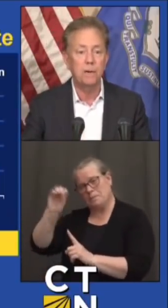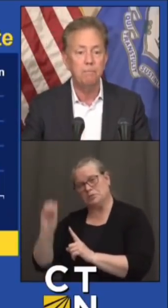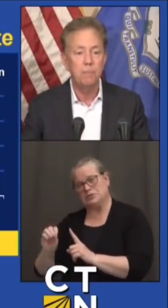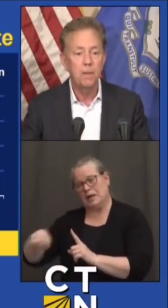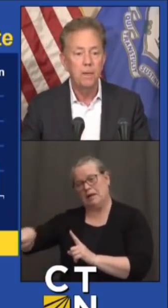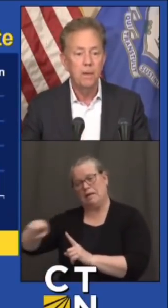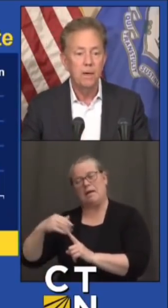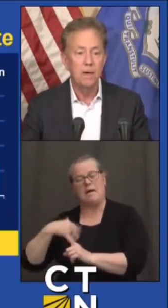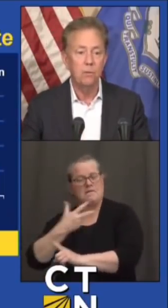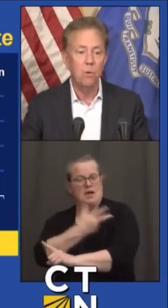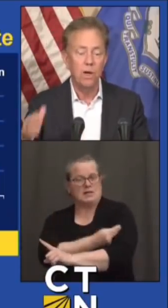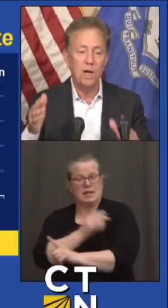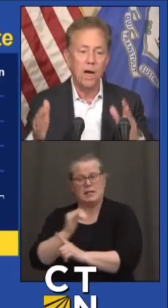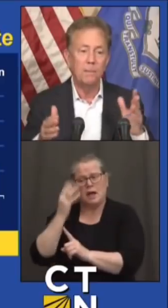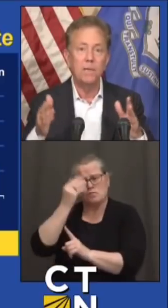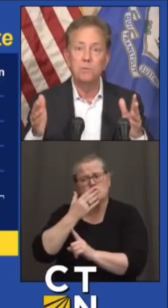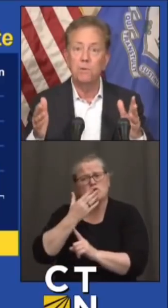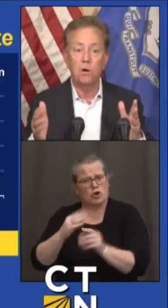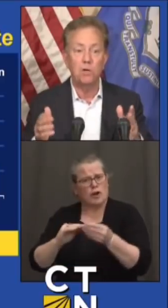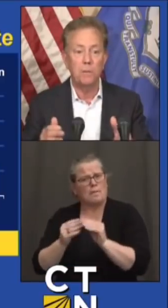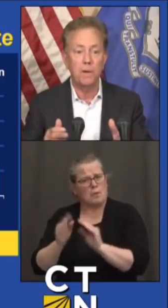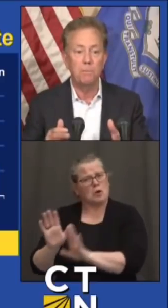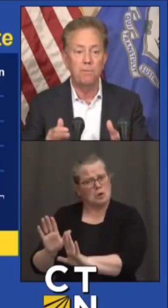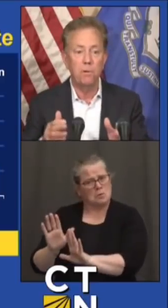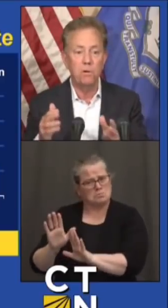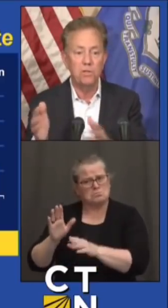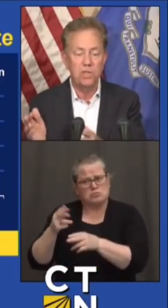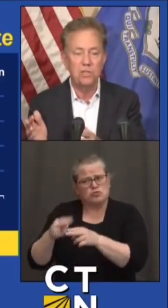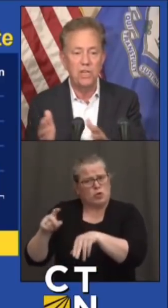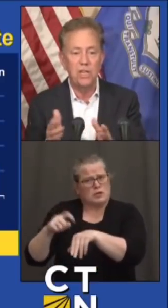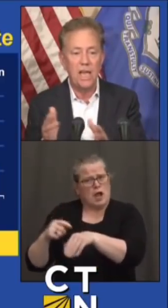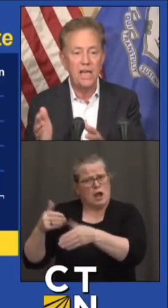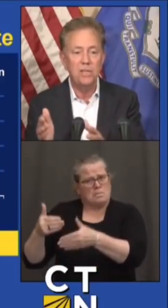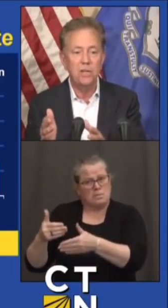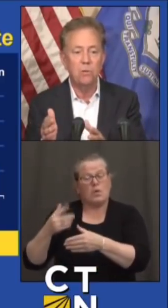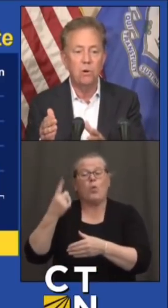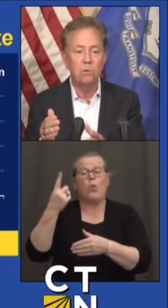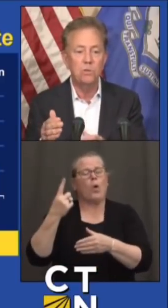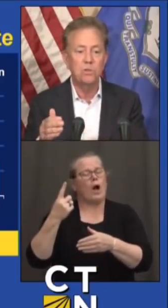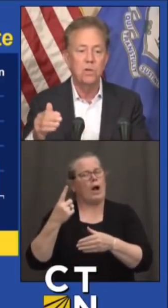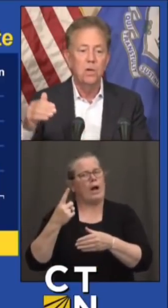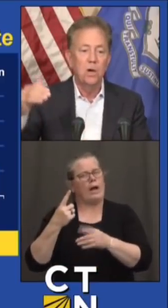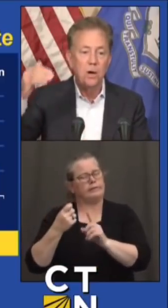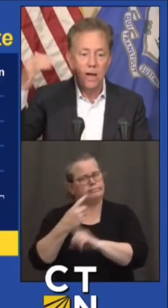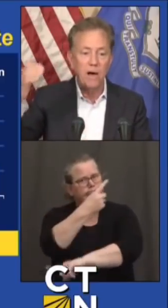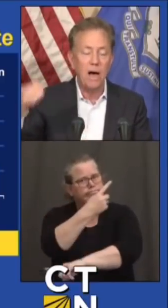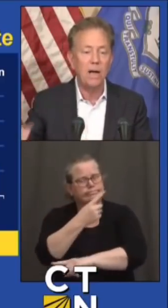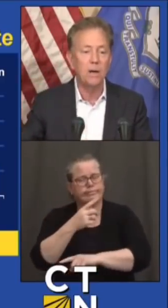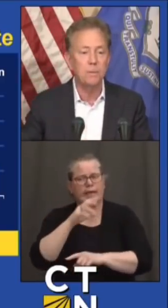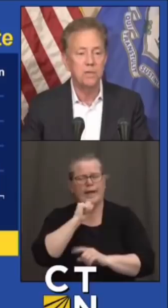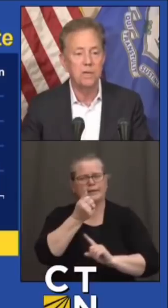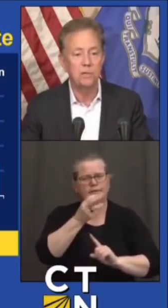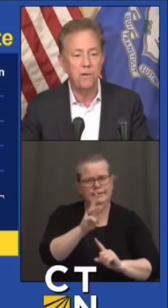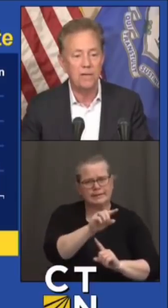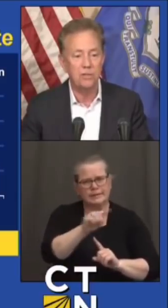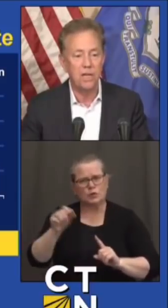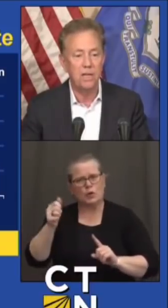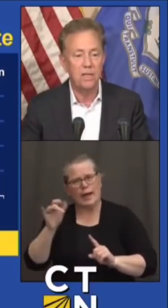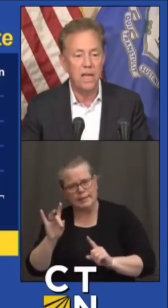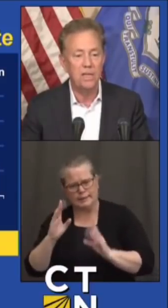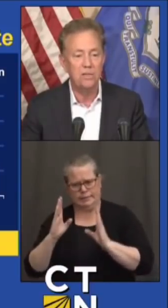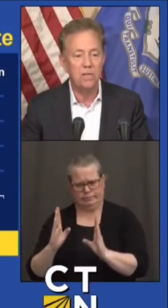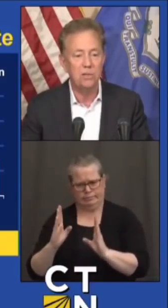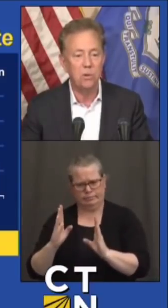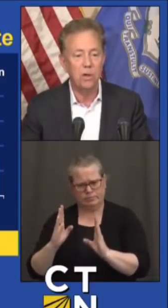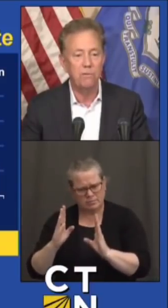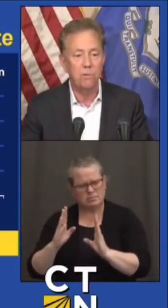of time. The one anomaly, as we've talked about before, is 16 to 18-year-olds have a higher percentage vaccinated